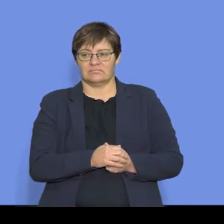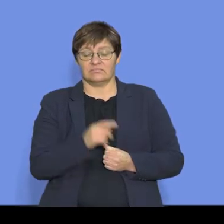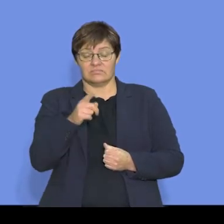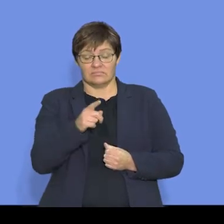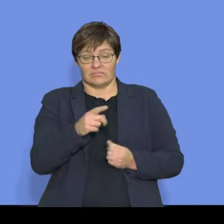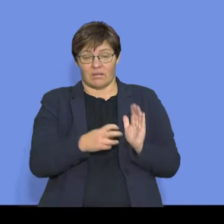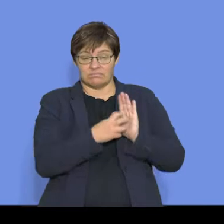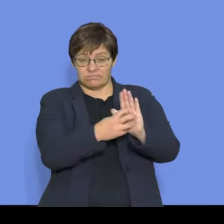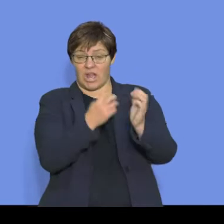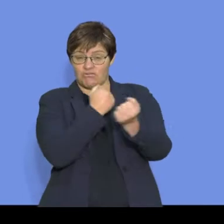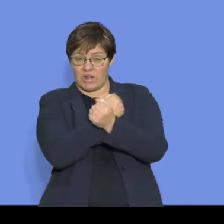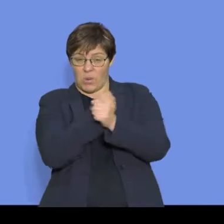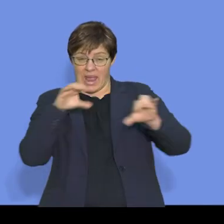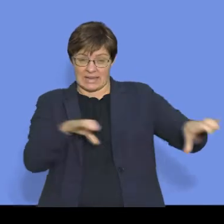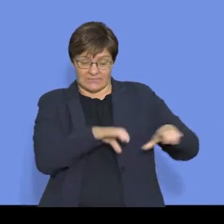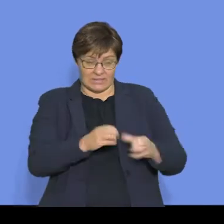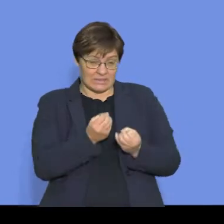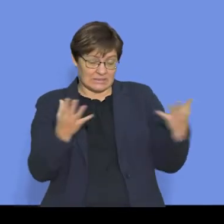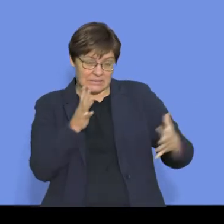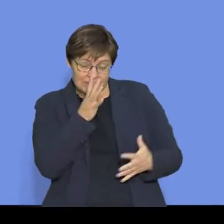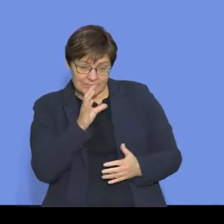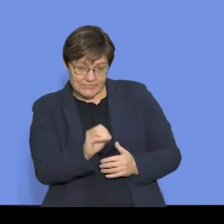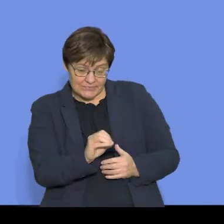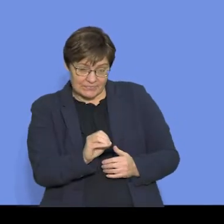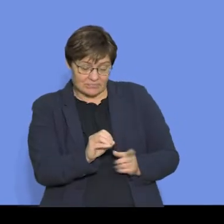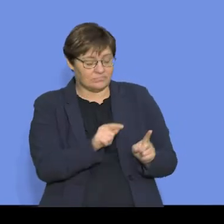Okay, if there is so much radioactivity,